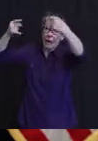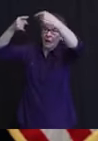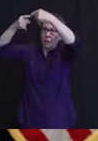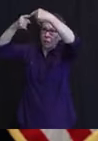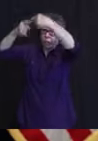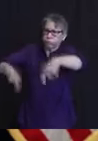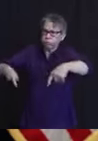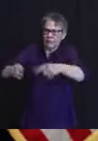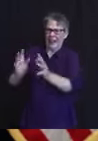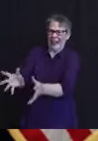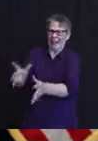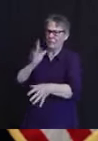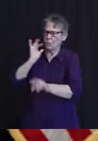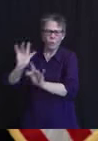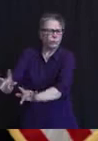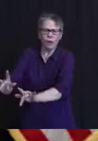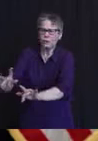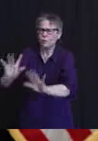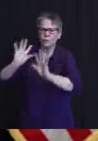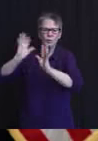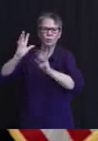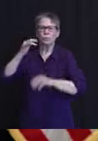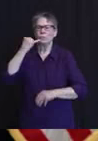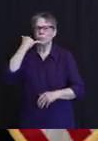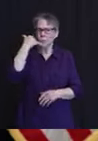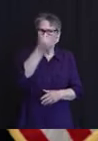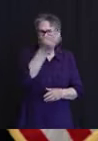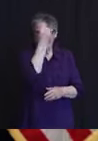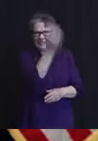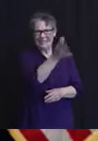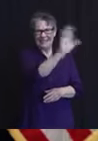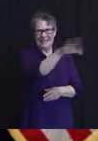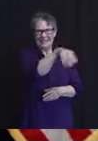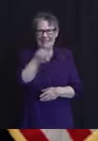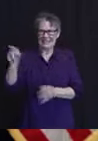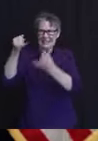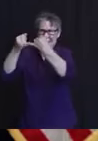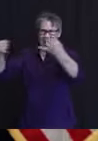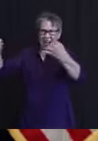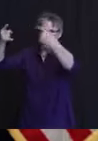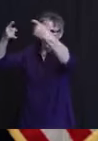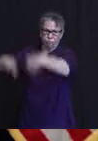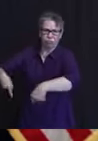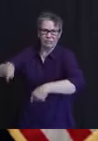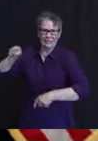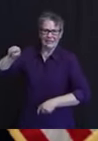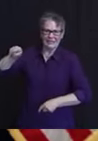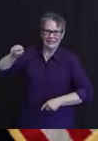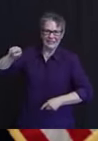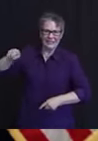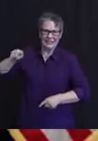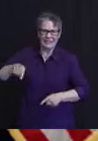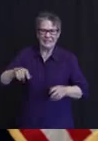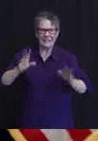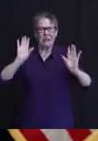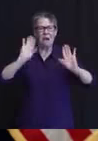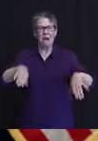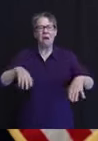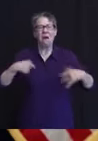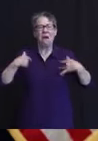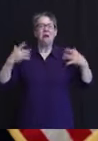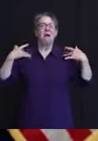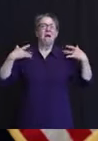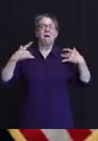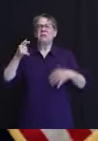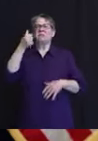in. You please call it in yourselves. And we don't want you out right now, period, even if it were sunny and 75 degrees, but